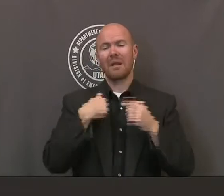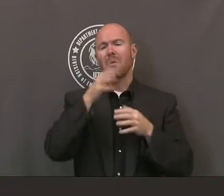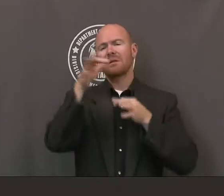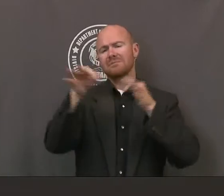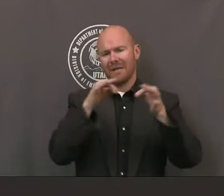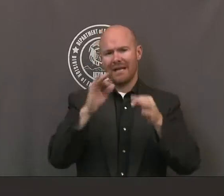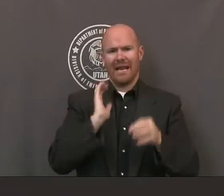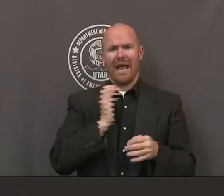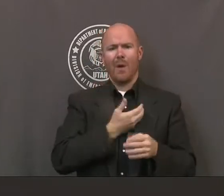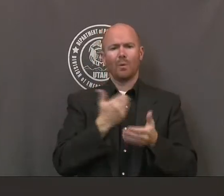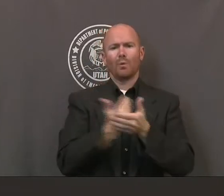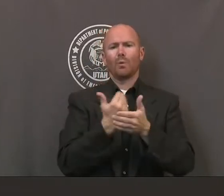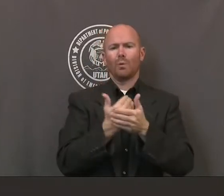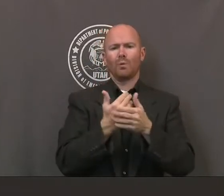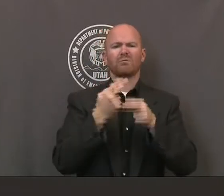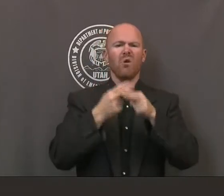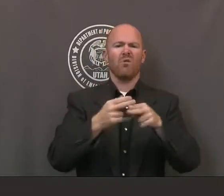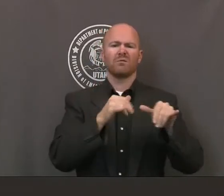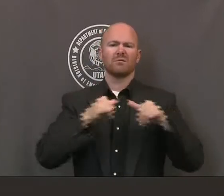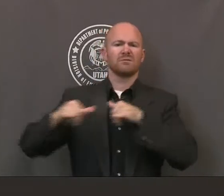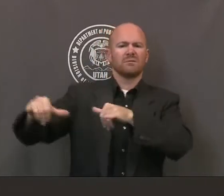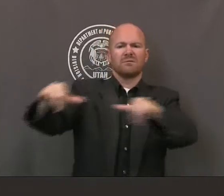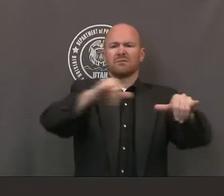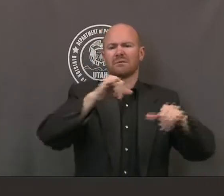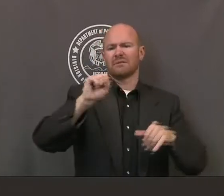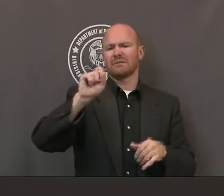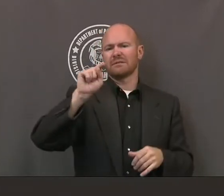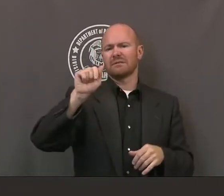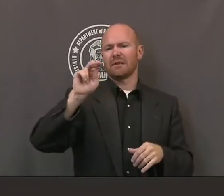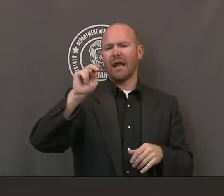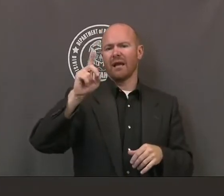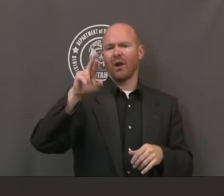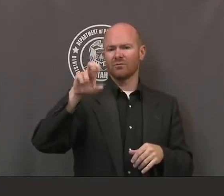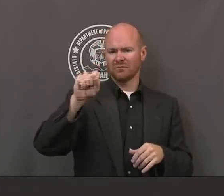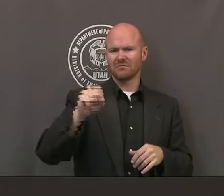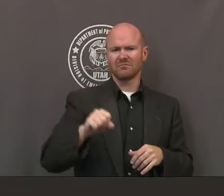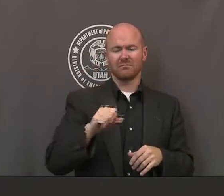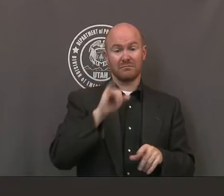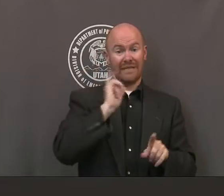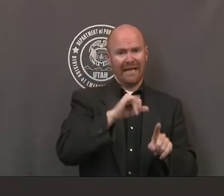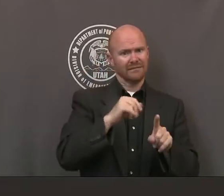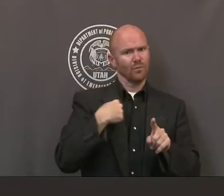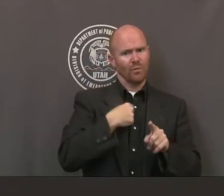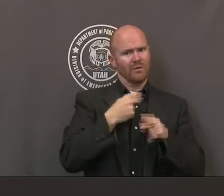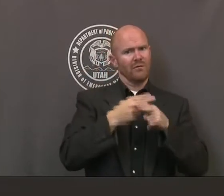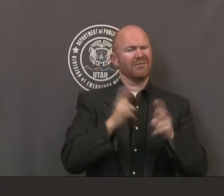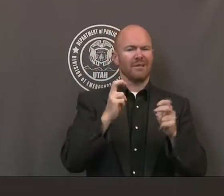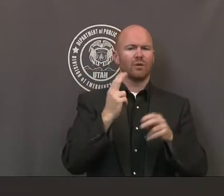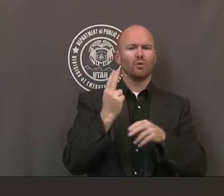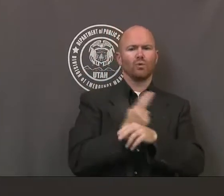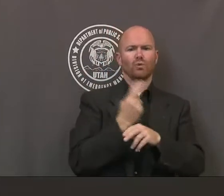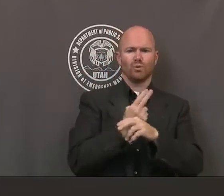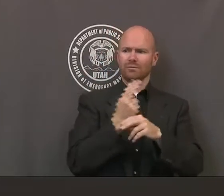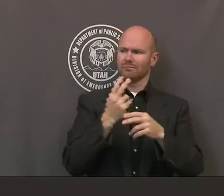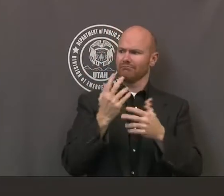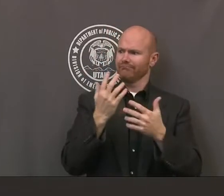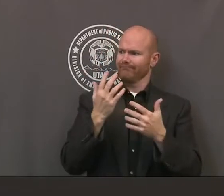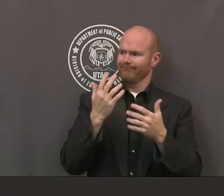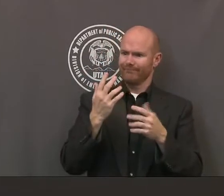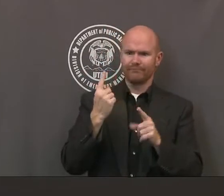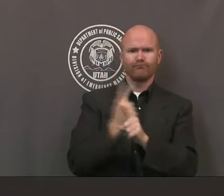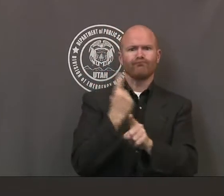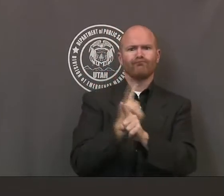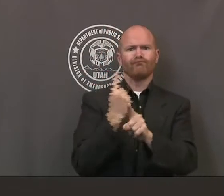minute, have been established through the use of the phase guidelines. I think businesses have become very intelligent on how to